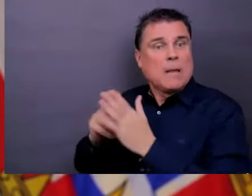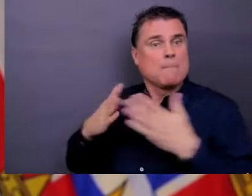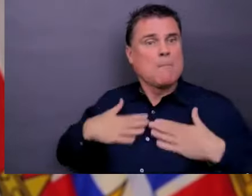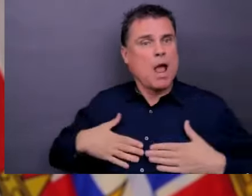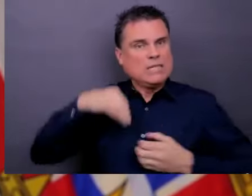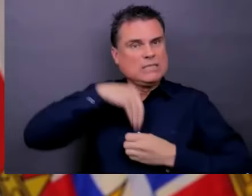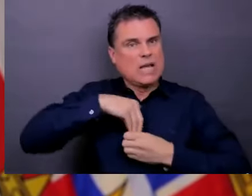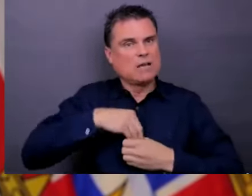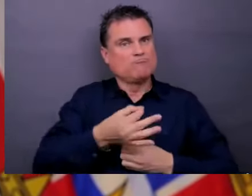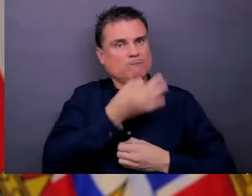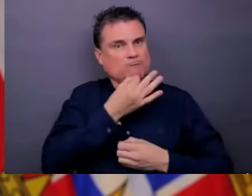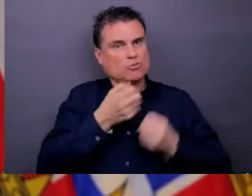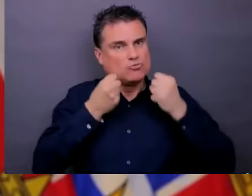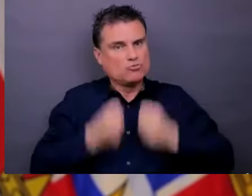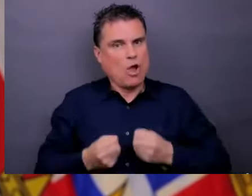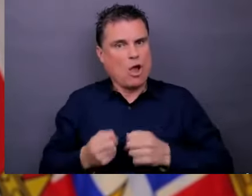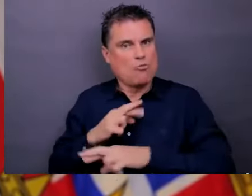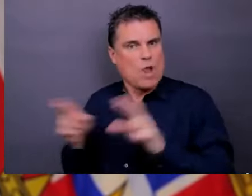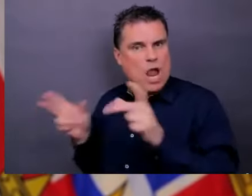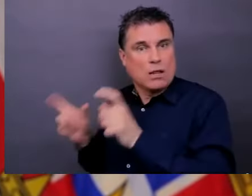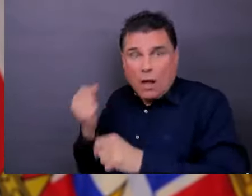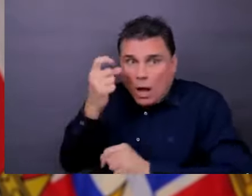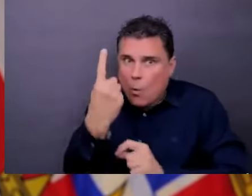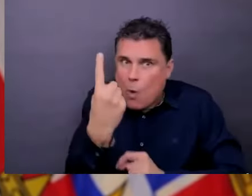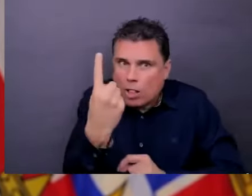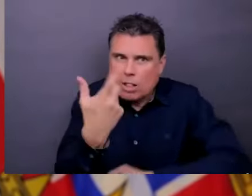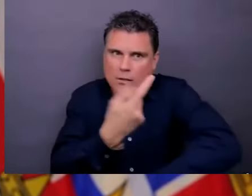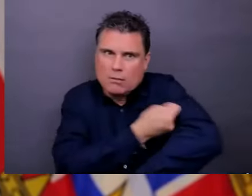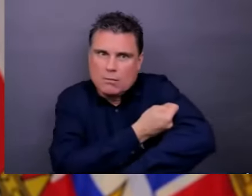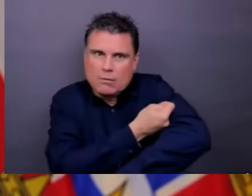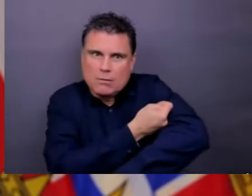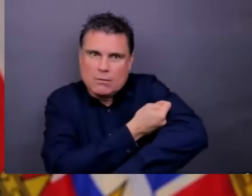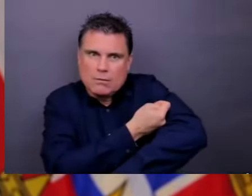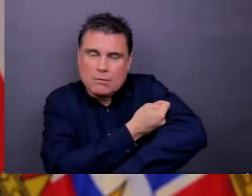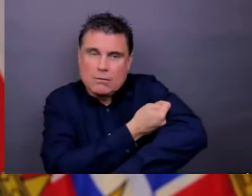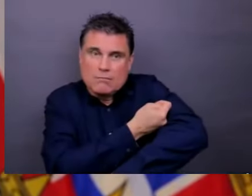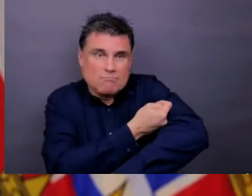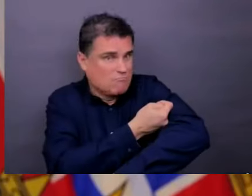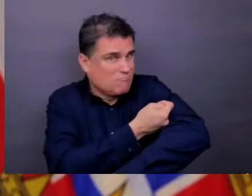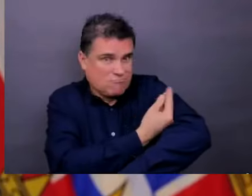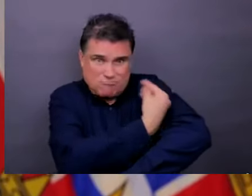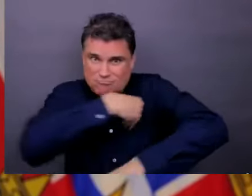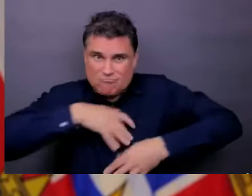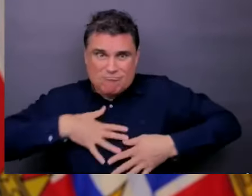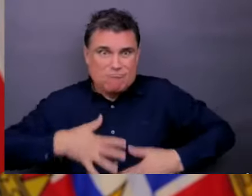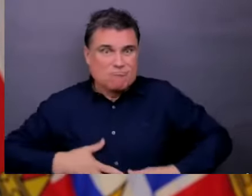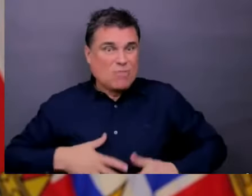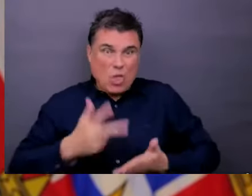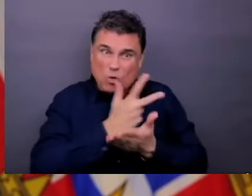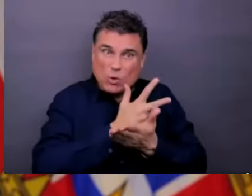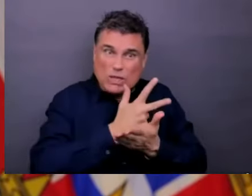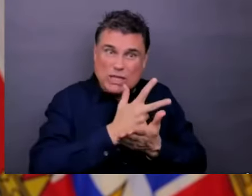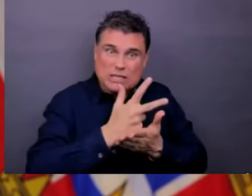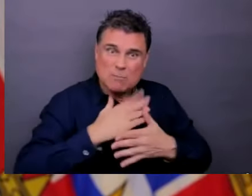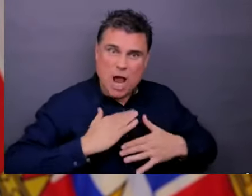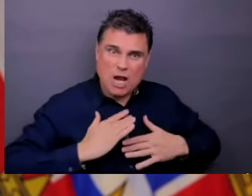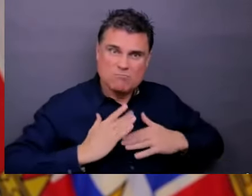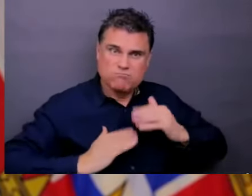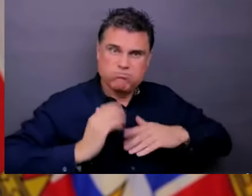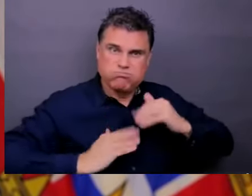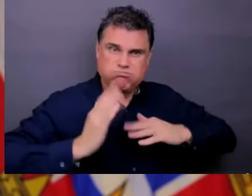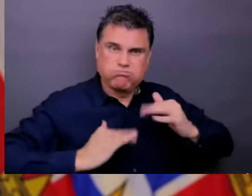As a scientist and somebody who's worked in the field of vaccines for quite a long time, this is actually